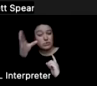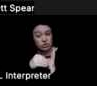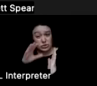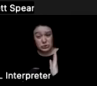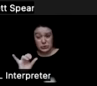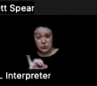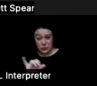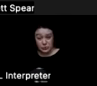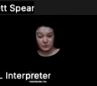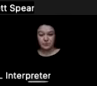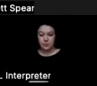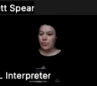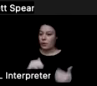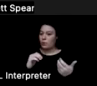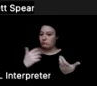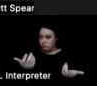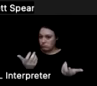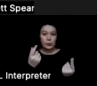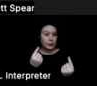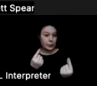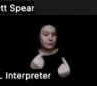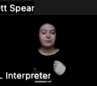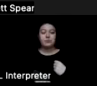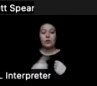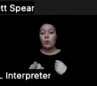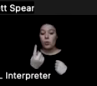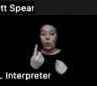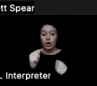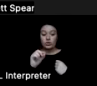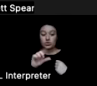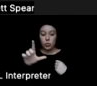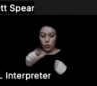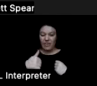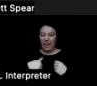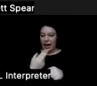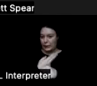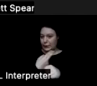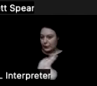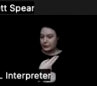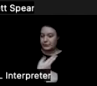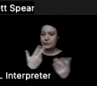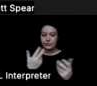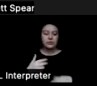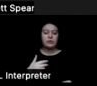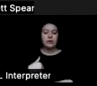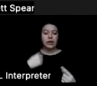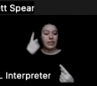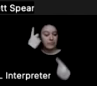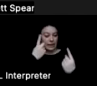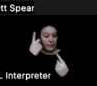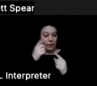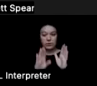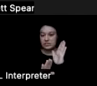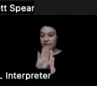So how do I go about doing this? One of the tools that I use, and I think many of us use, is thinking about developing an